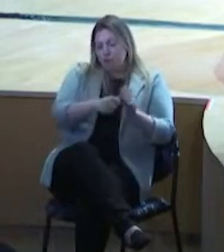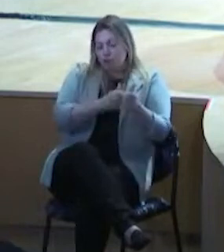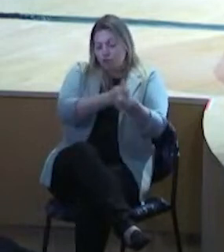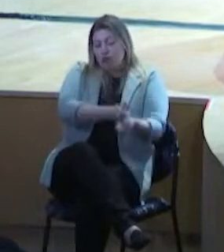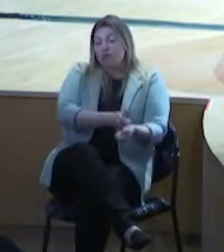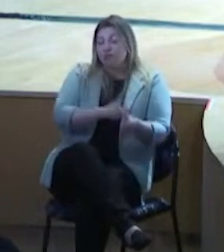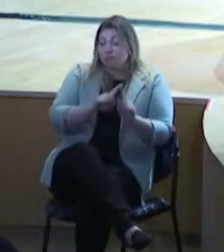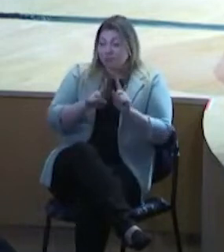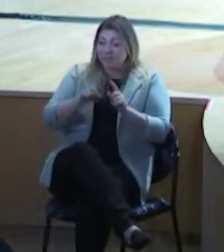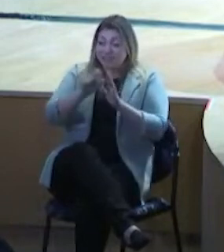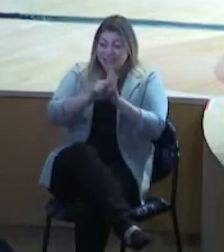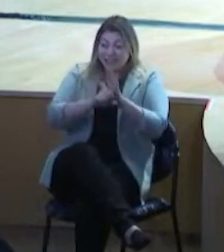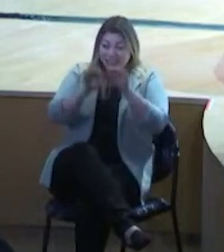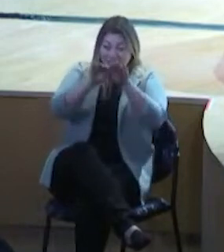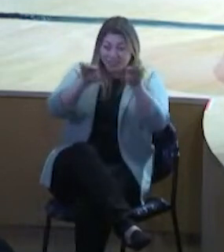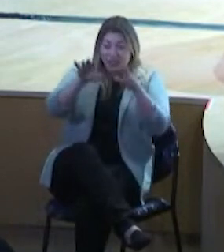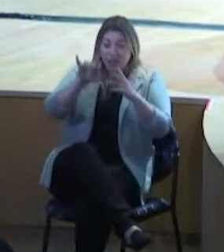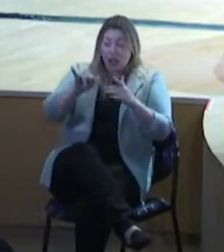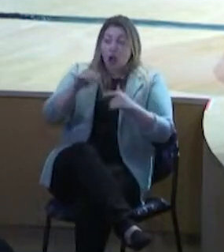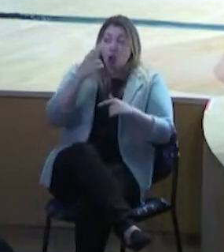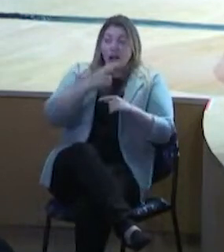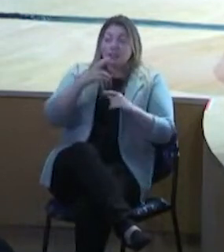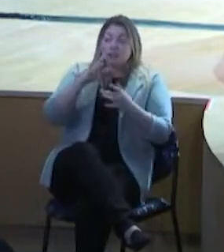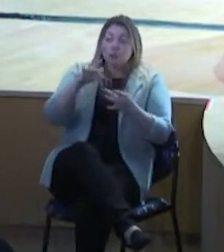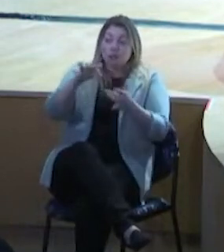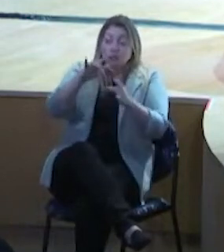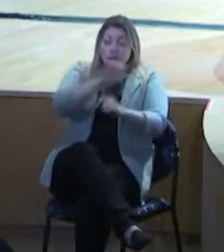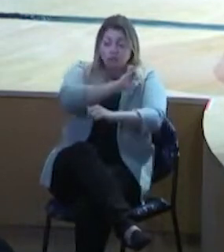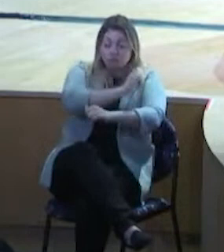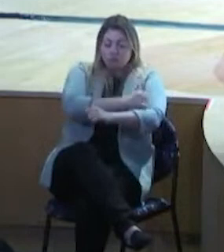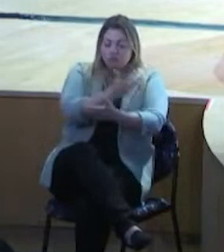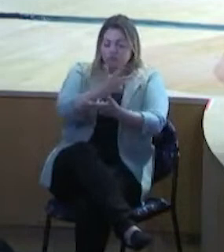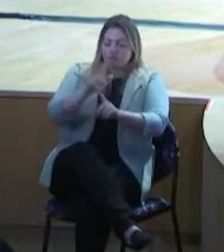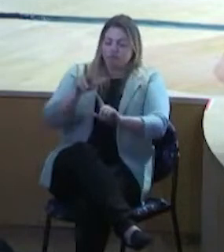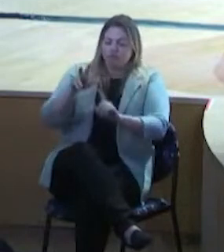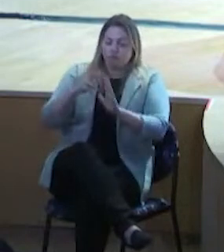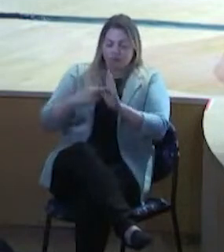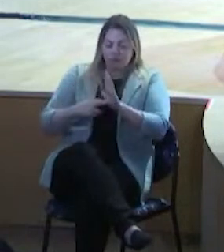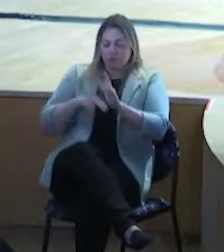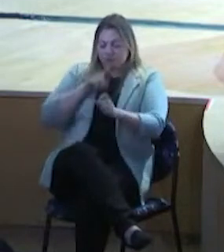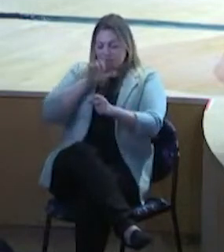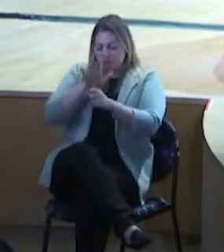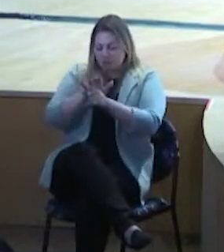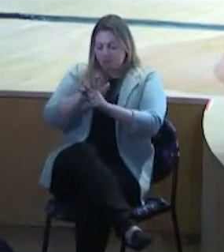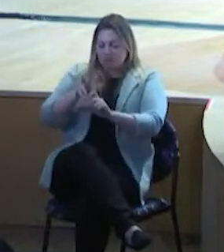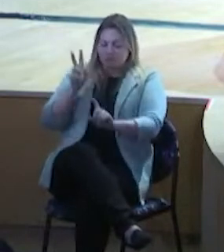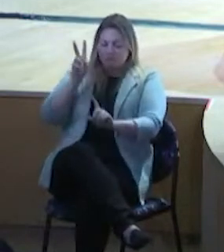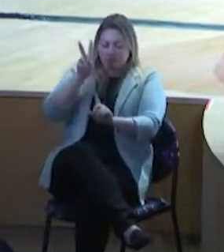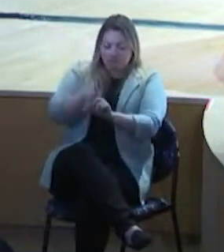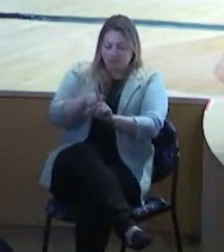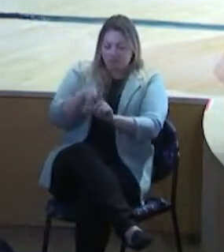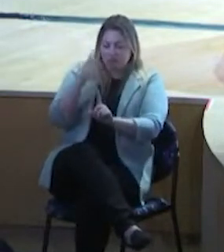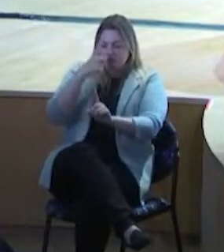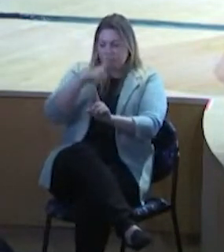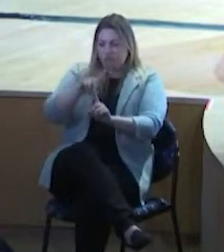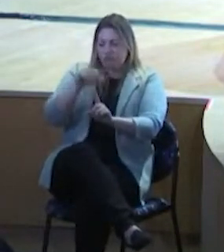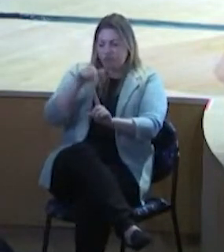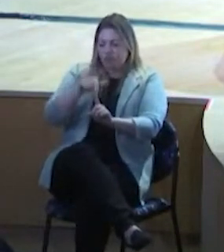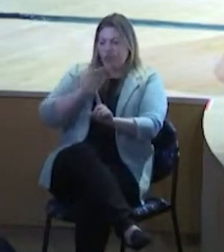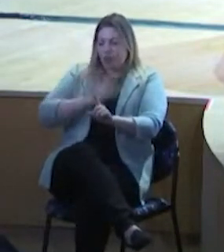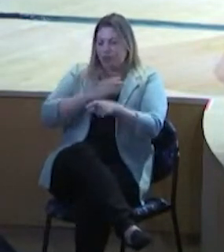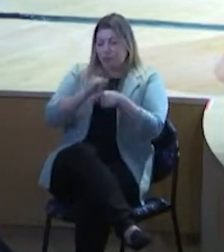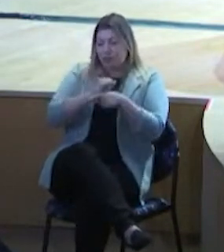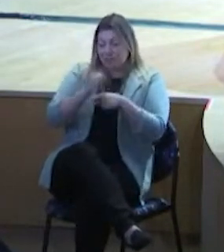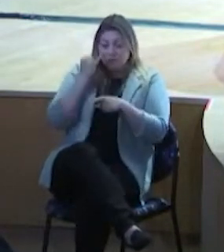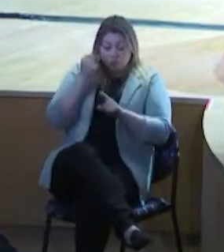Hawaii Tourism Authority has placed these regulations and commitments to our industry that if you are a